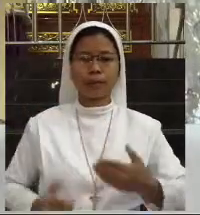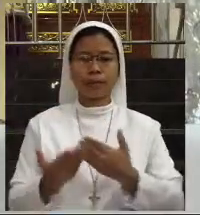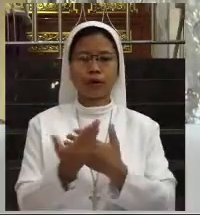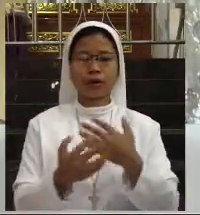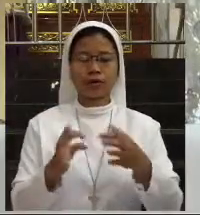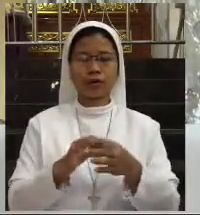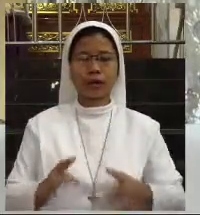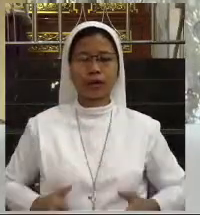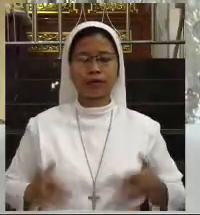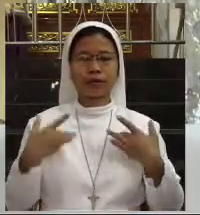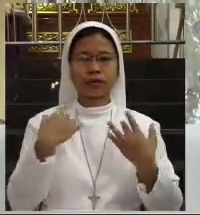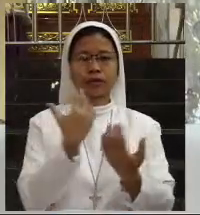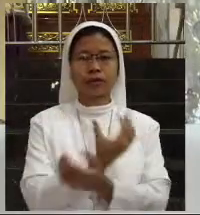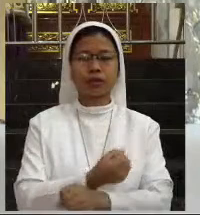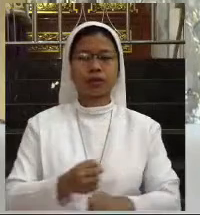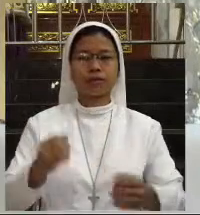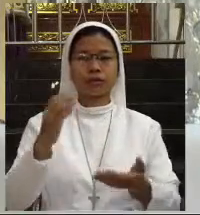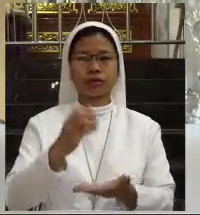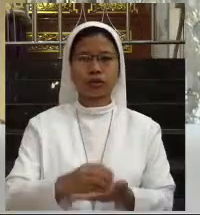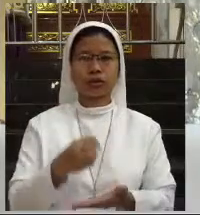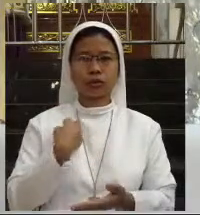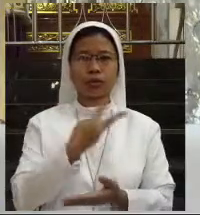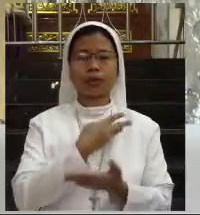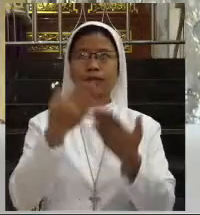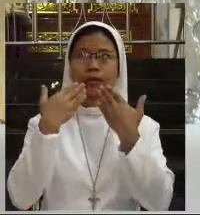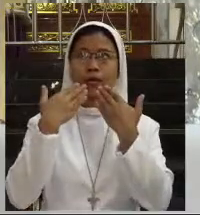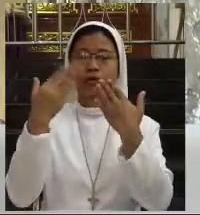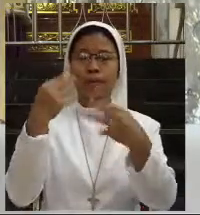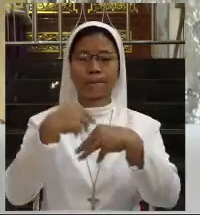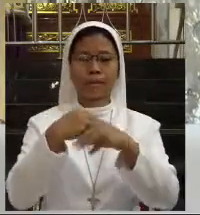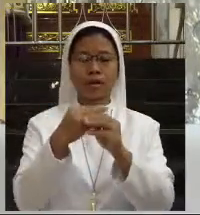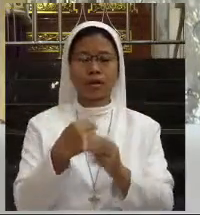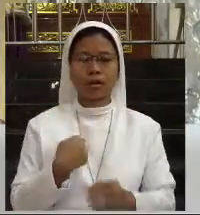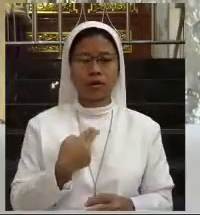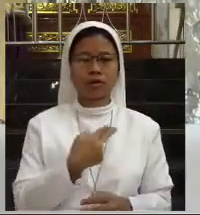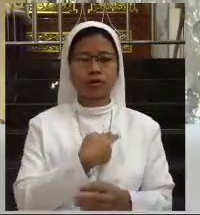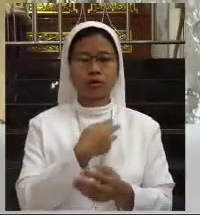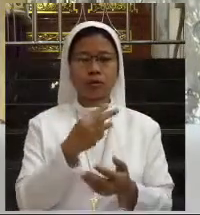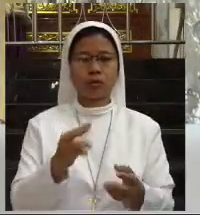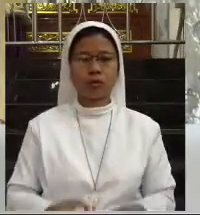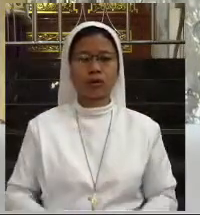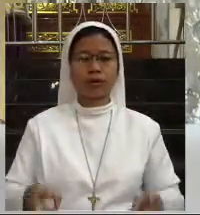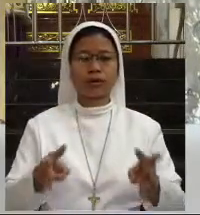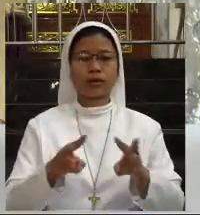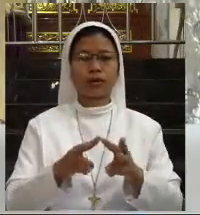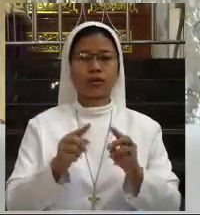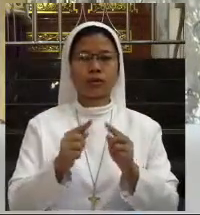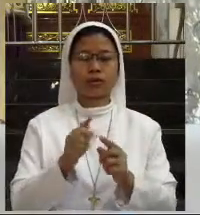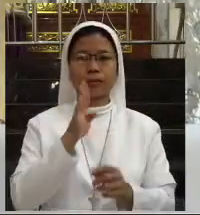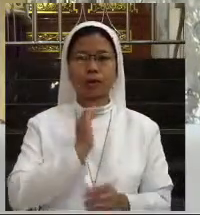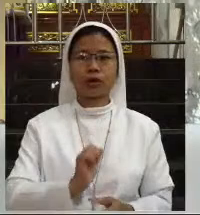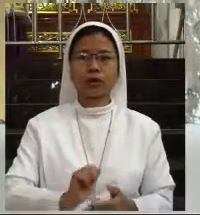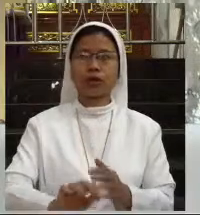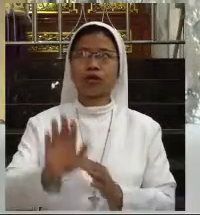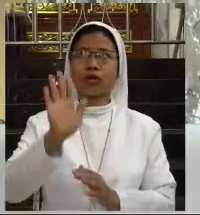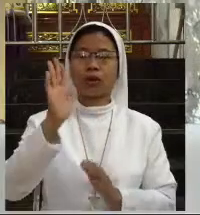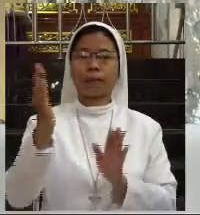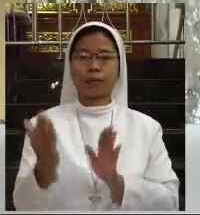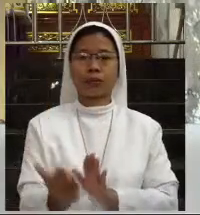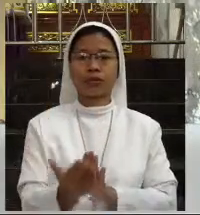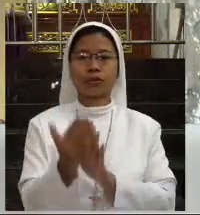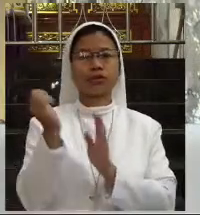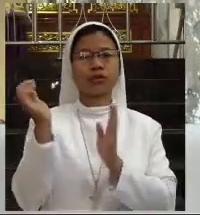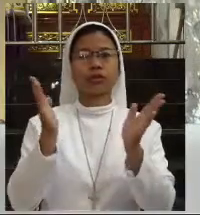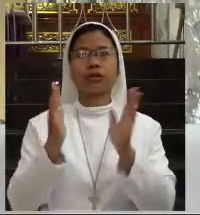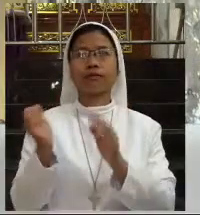and the chalice of salvation, giving thanks that you have held us worthy to be in your presence and minister to